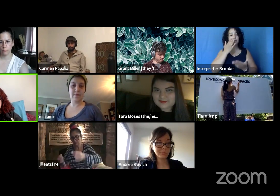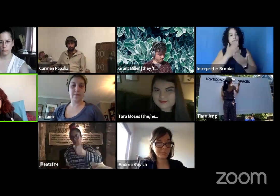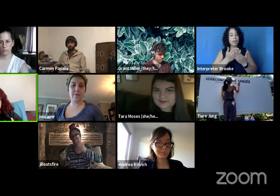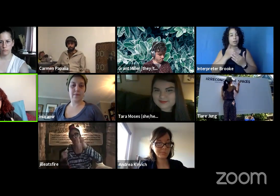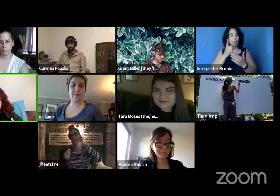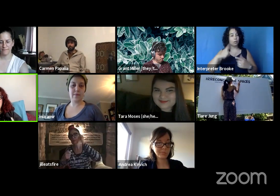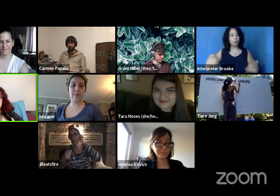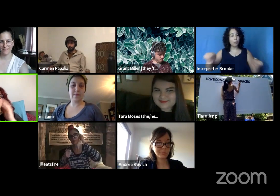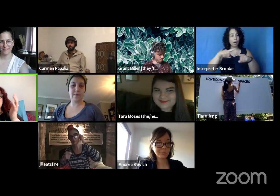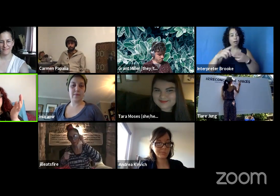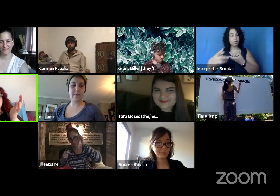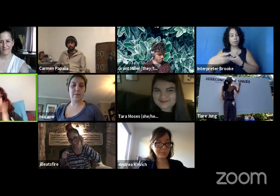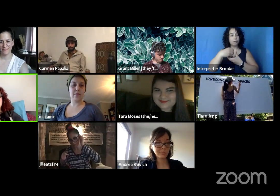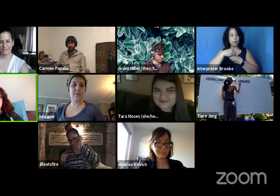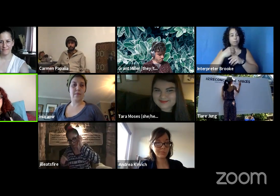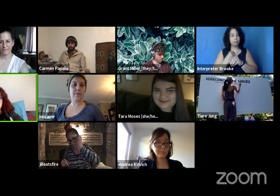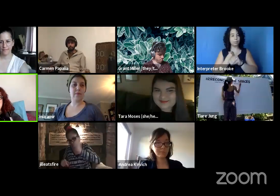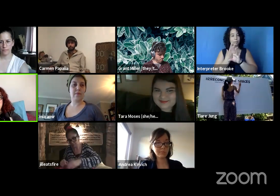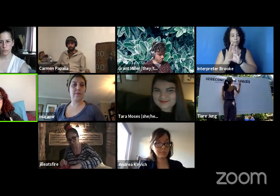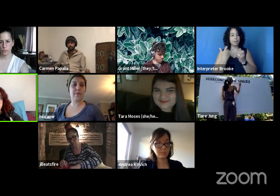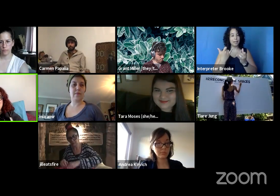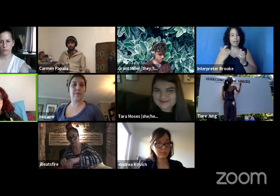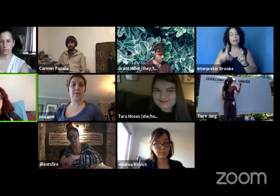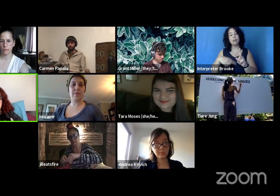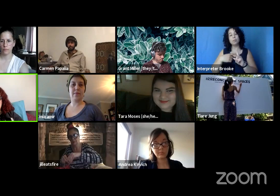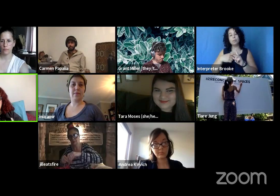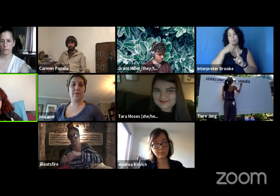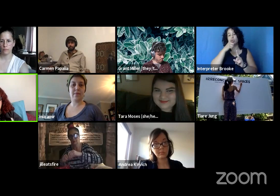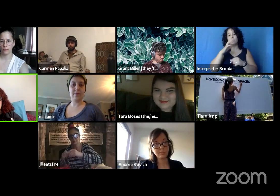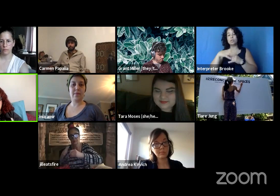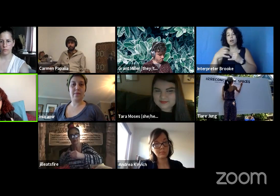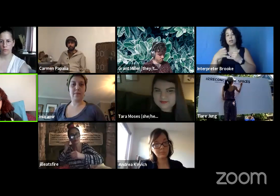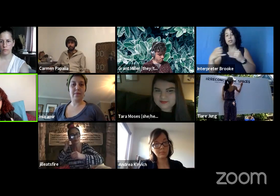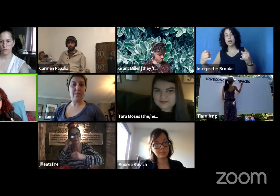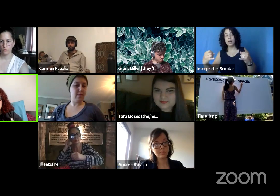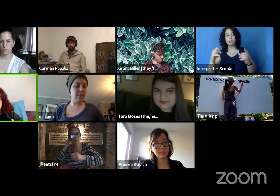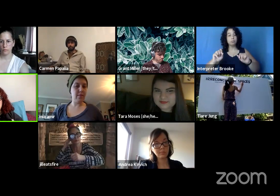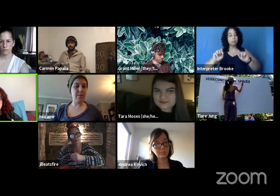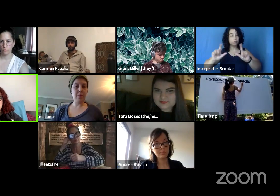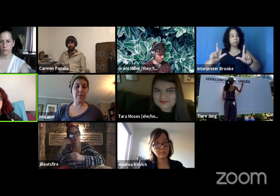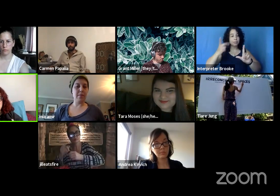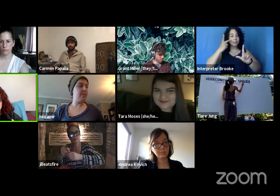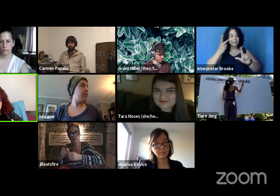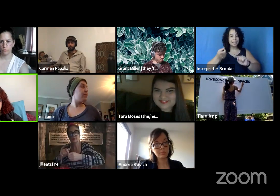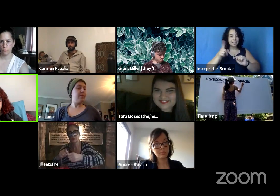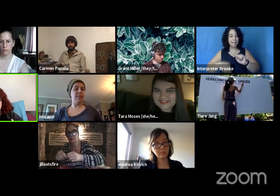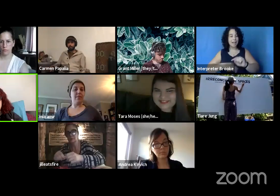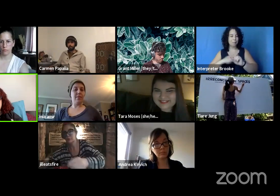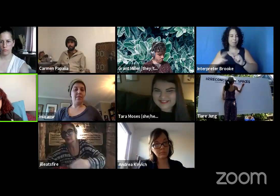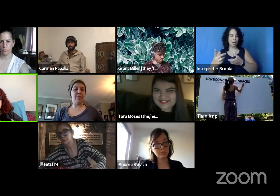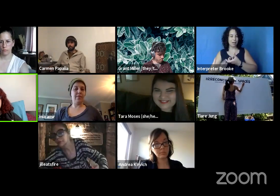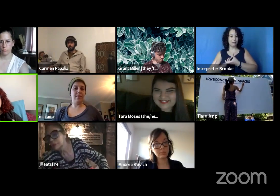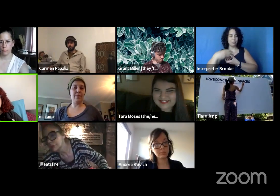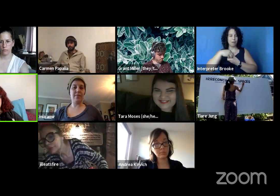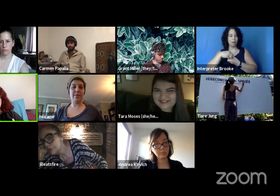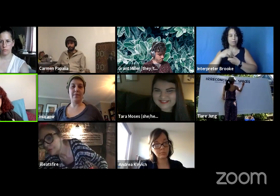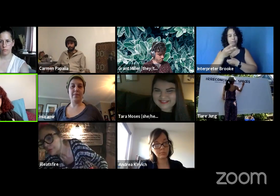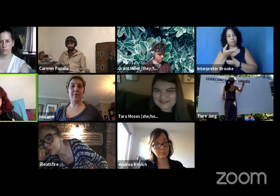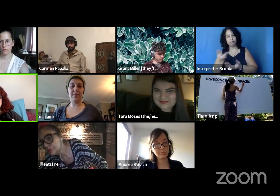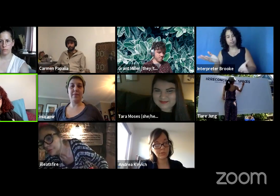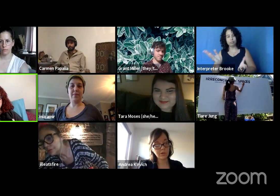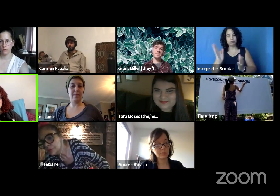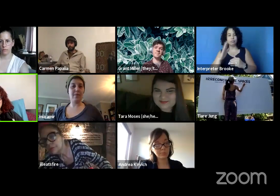space with me today. And also to the folks who are witnessing, as audience.